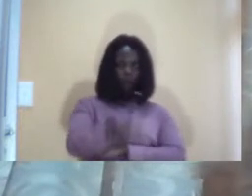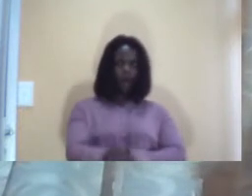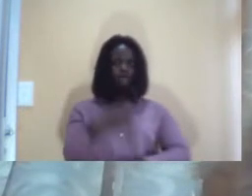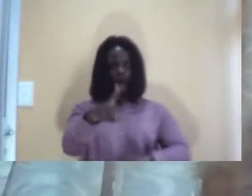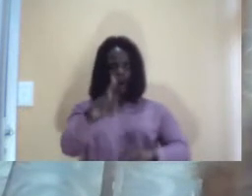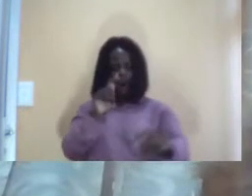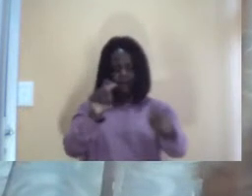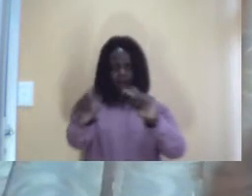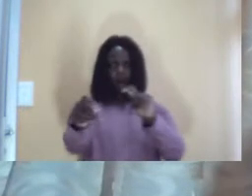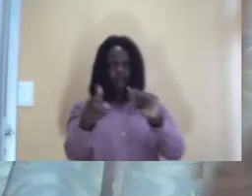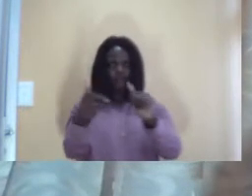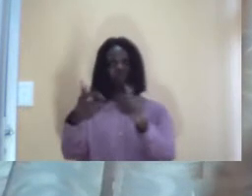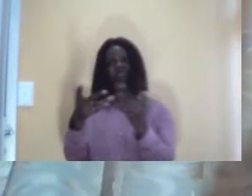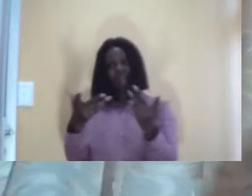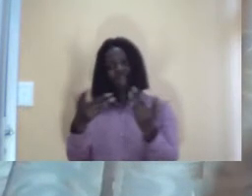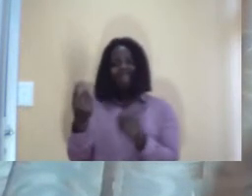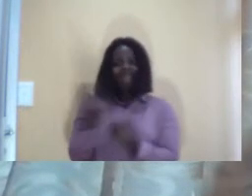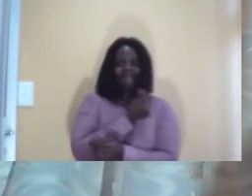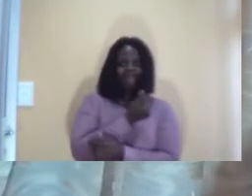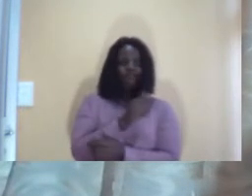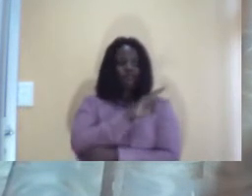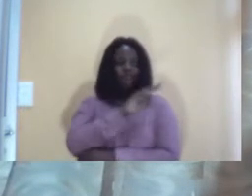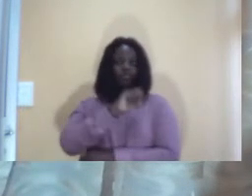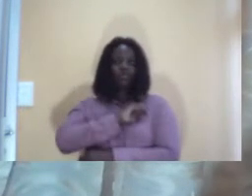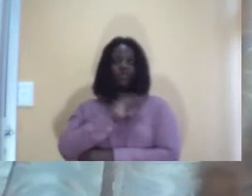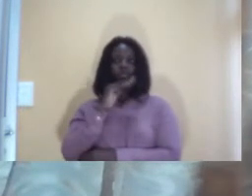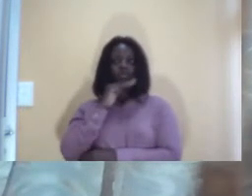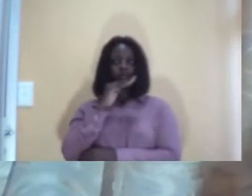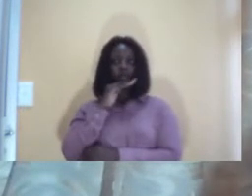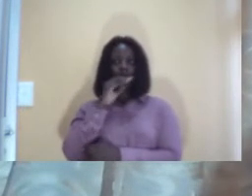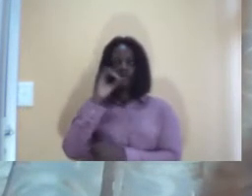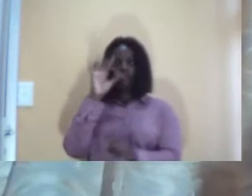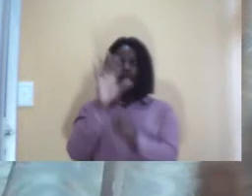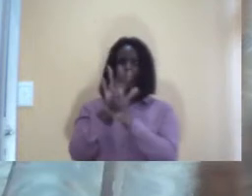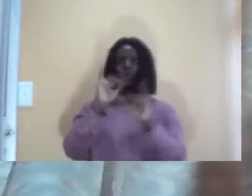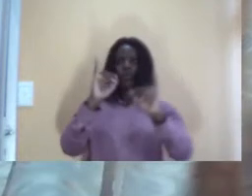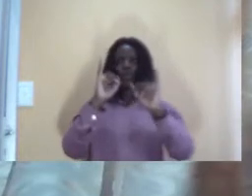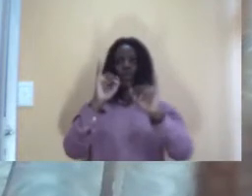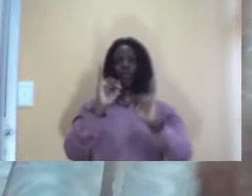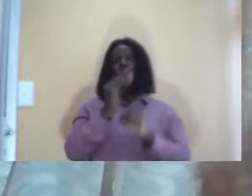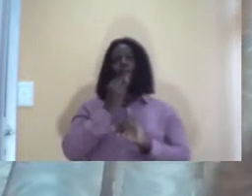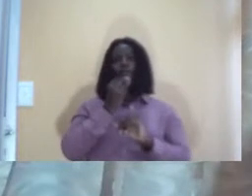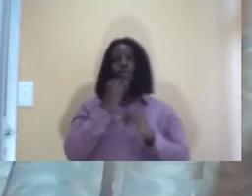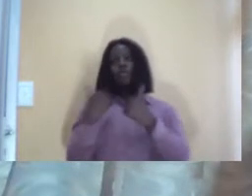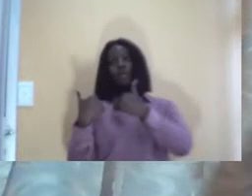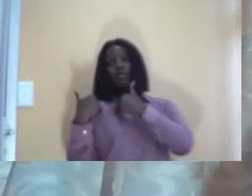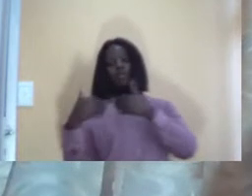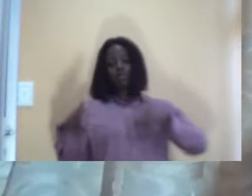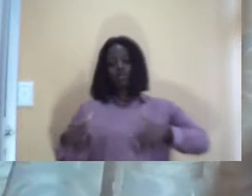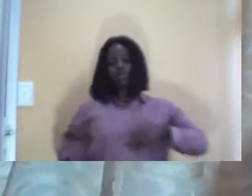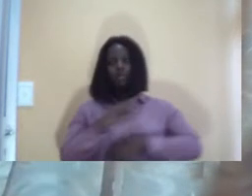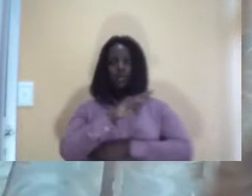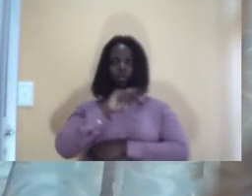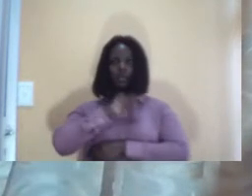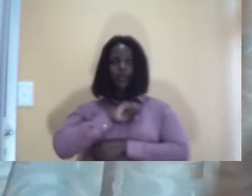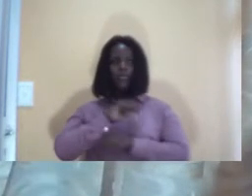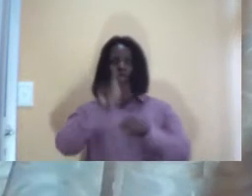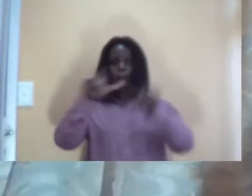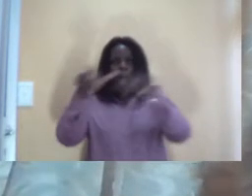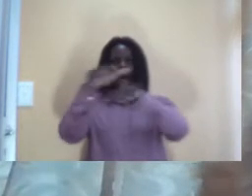capacity. This unfortunately has a severe impact on food security in the province. Farmers are